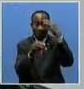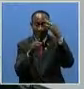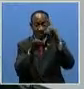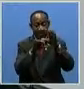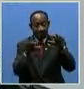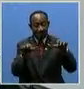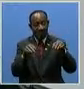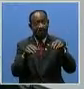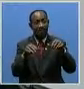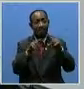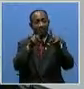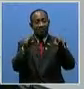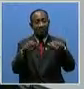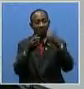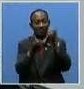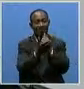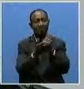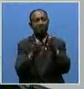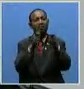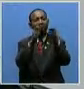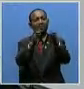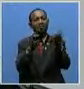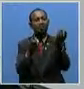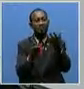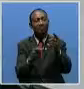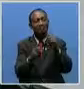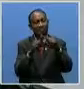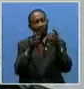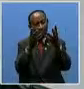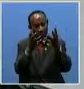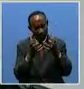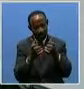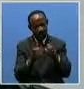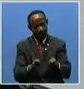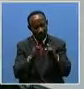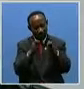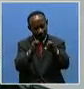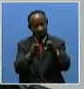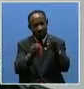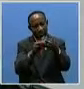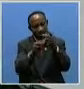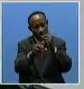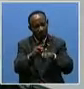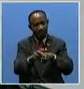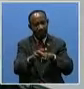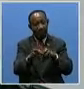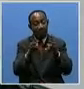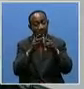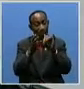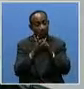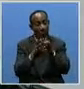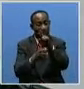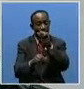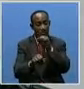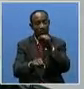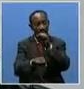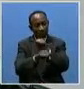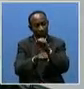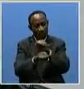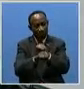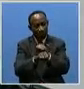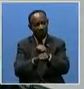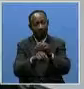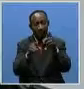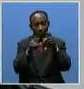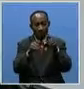get a title deed. We want the title deeds to be issued on time so that you can now work on your